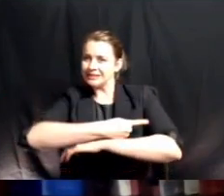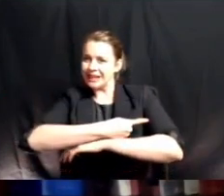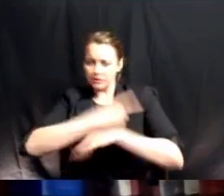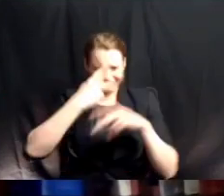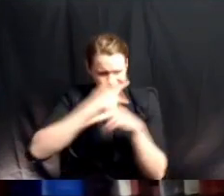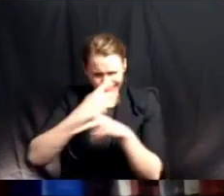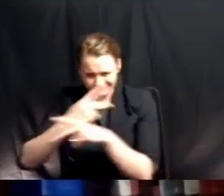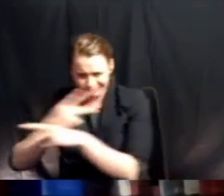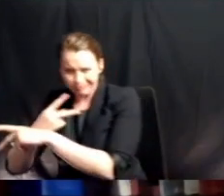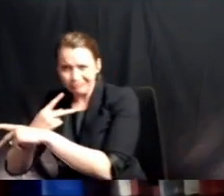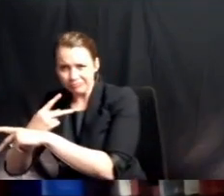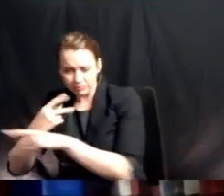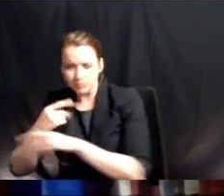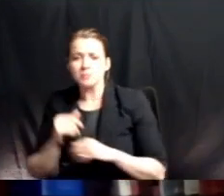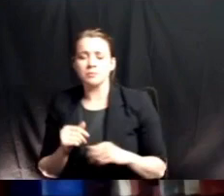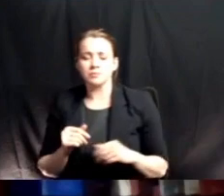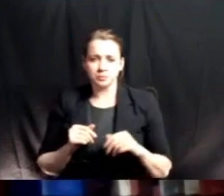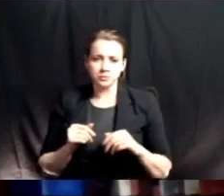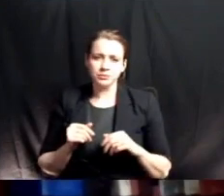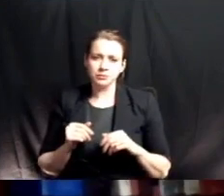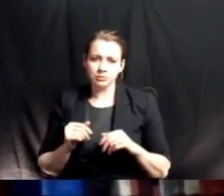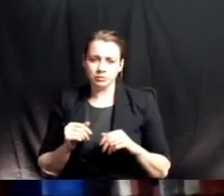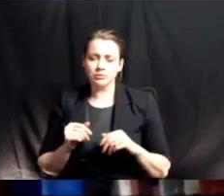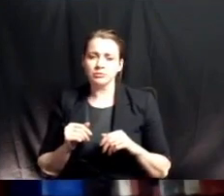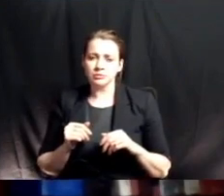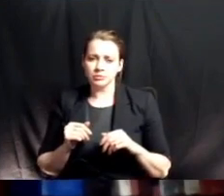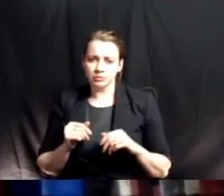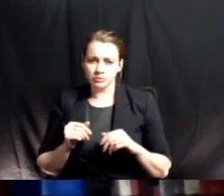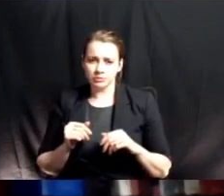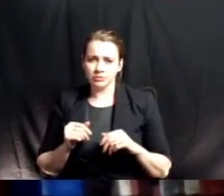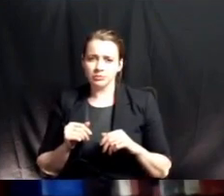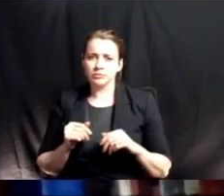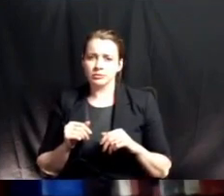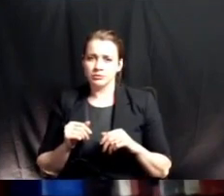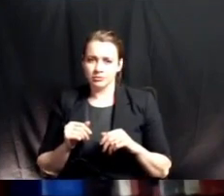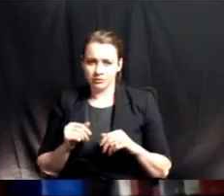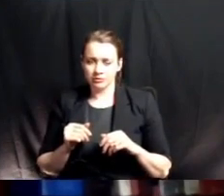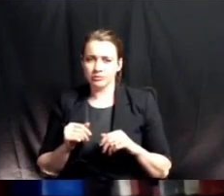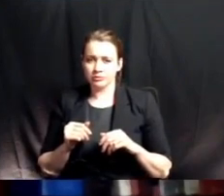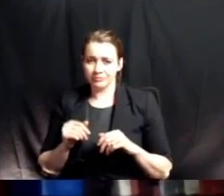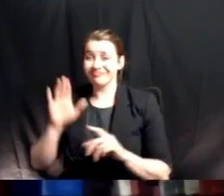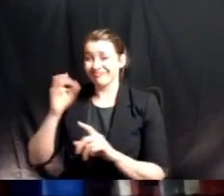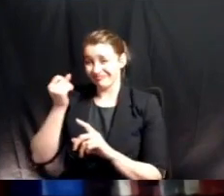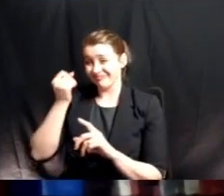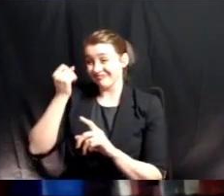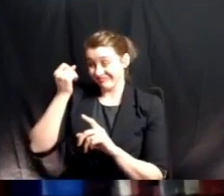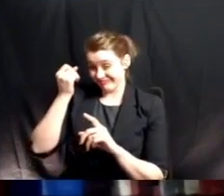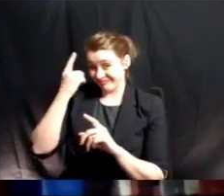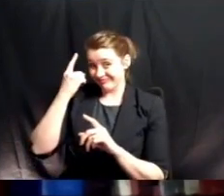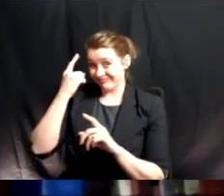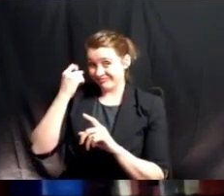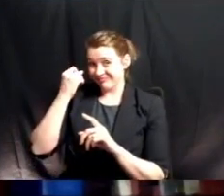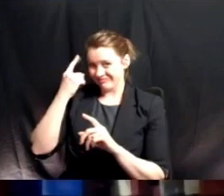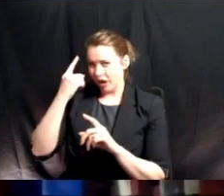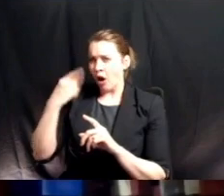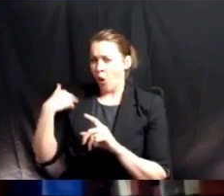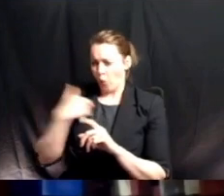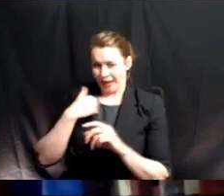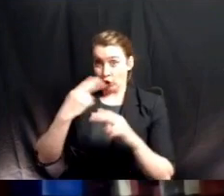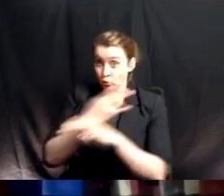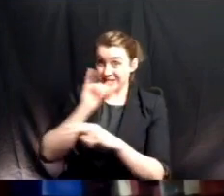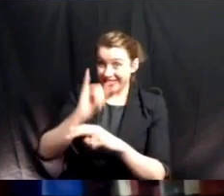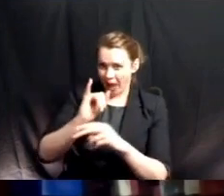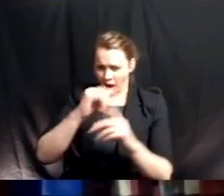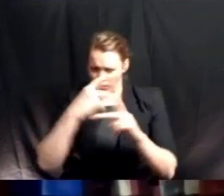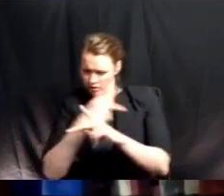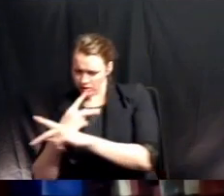it allows us to make sure that, again, that we're not experiencing a major surge. So